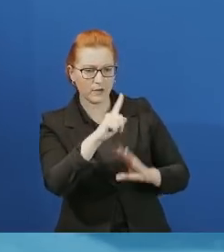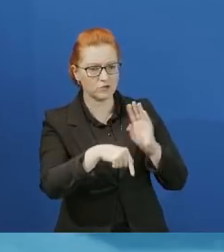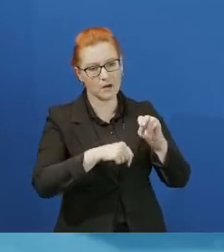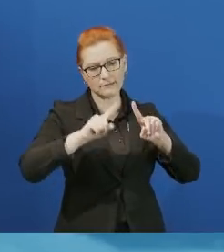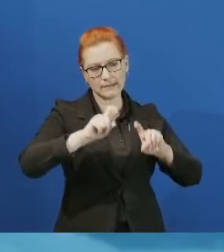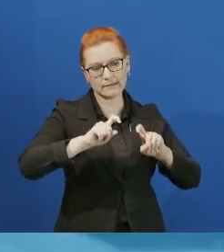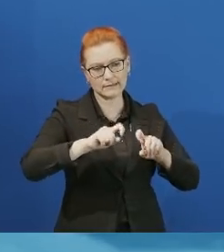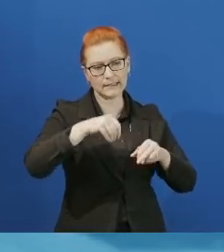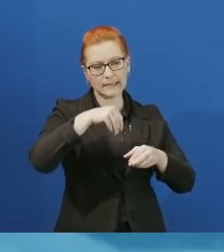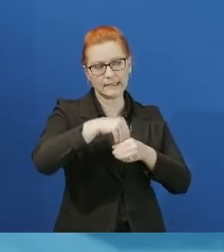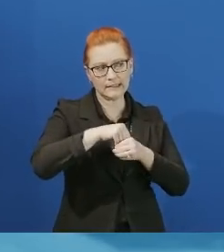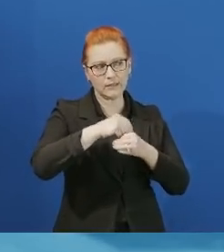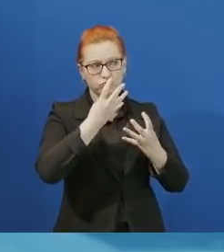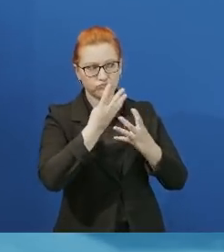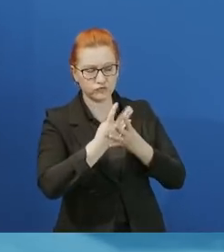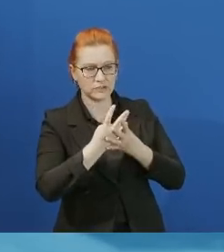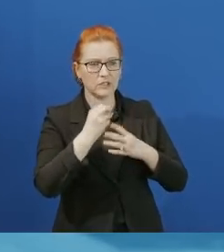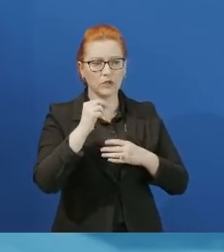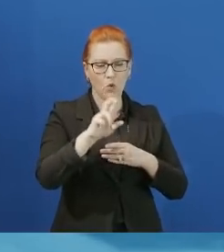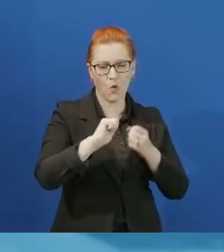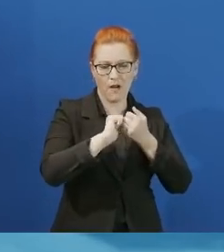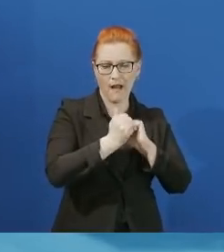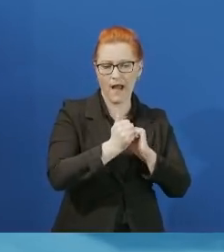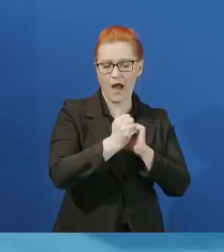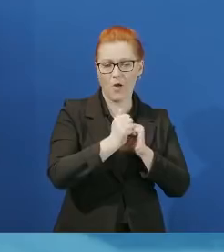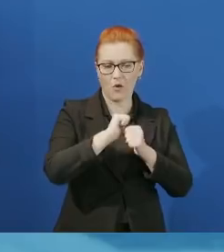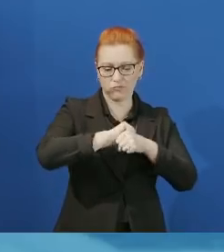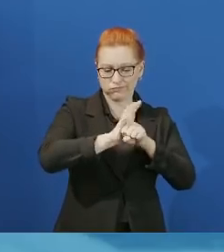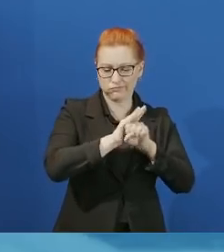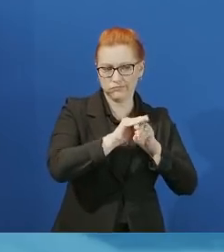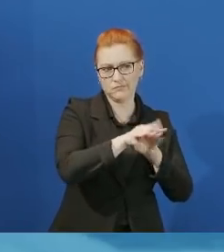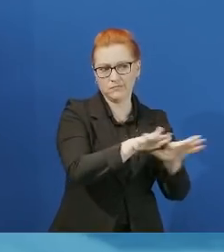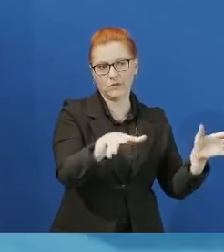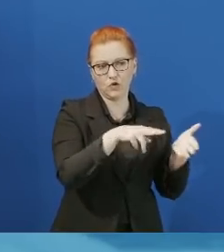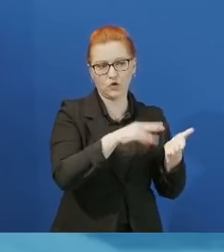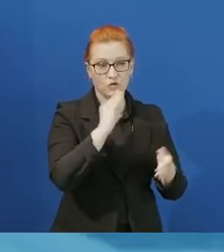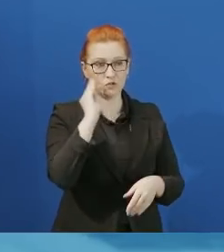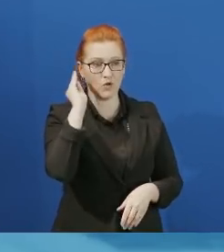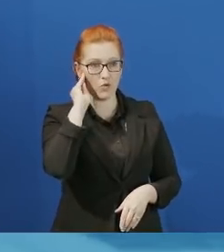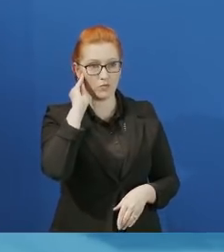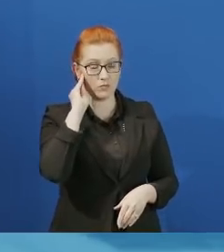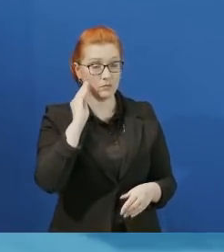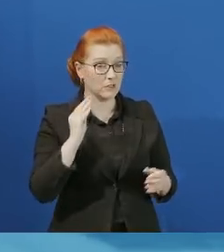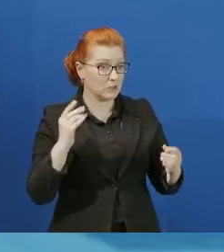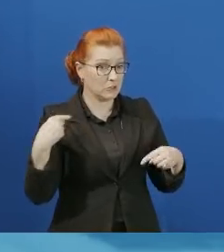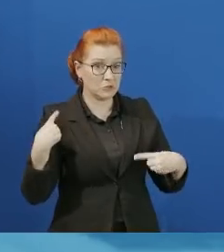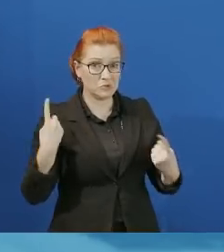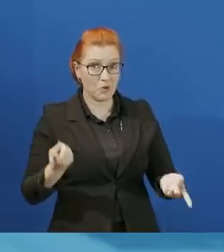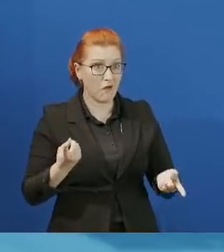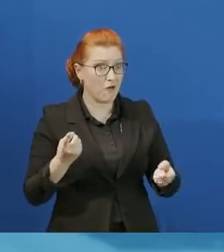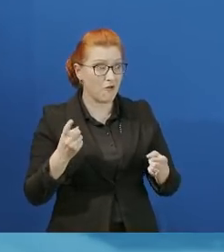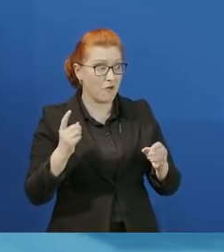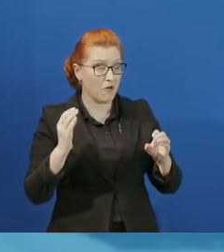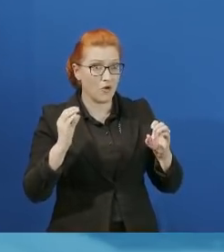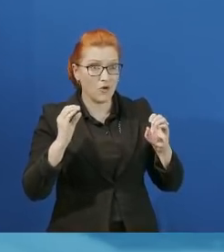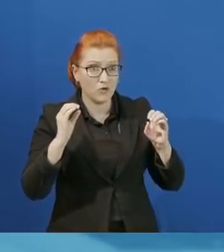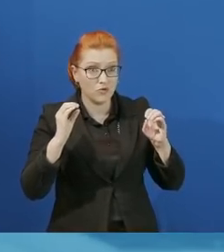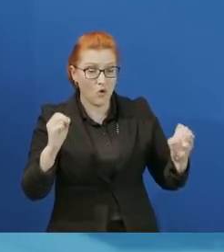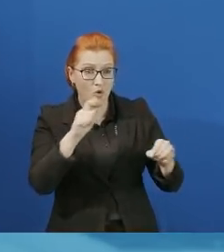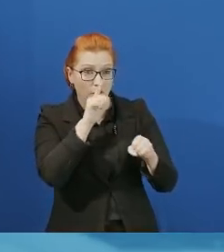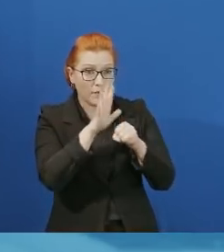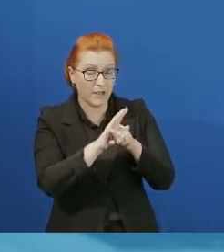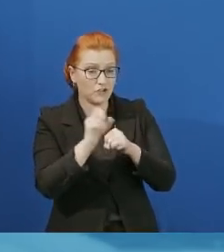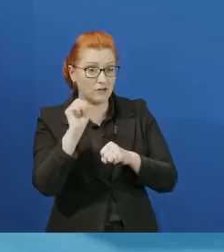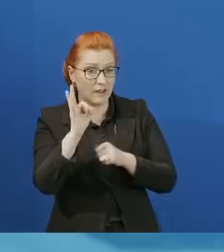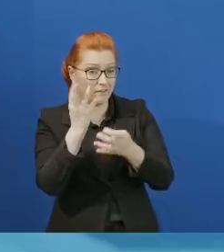As far as I know, as of now, ADC still has not confirmed that an inmate has died of COVID-19. Nursing homes, we don't know